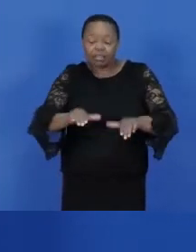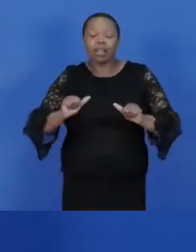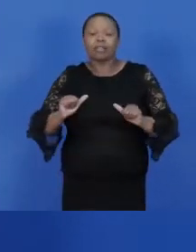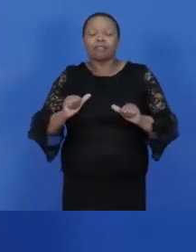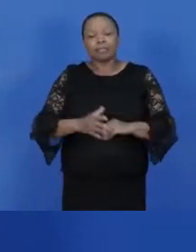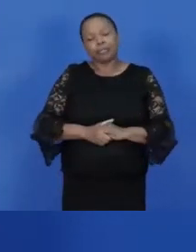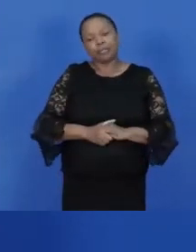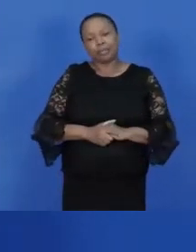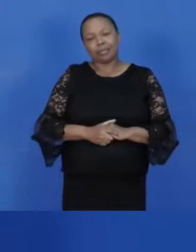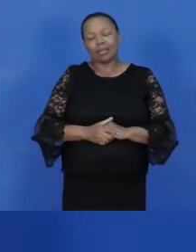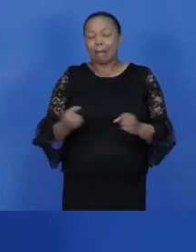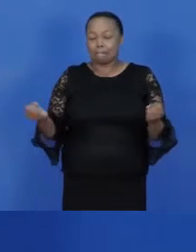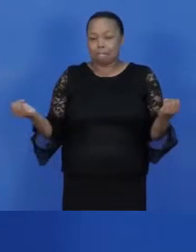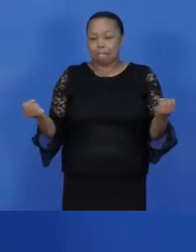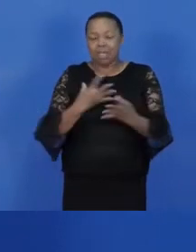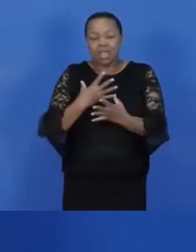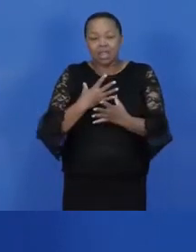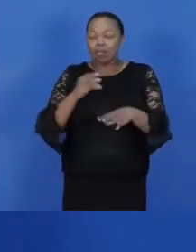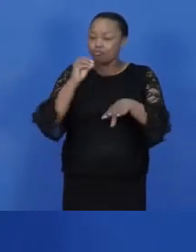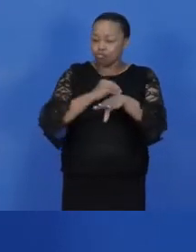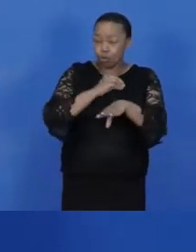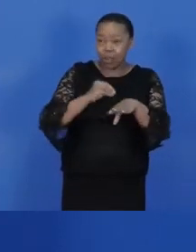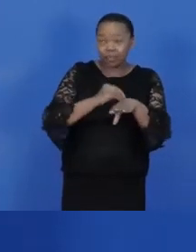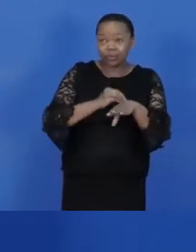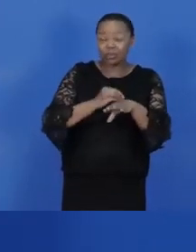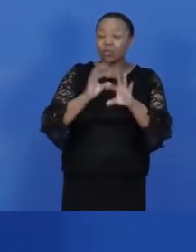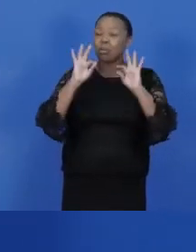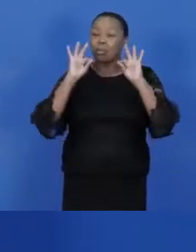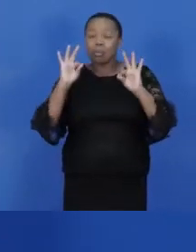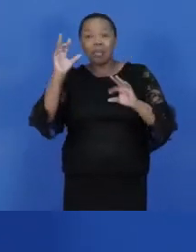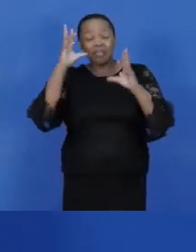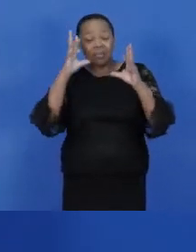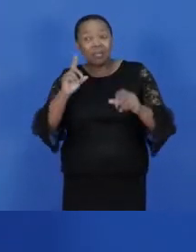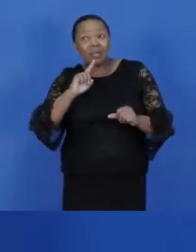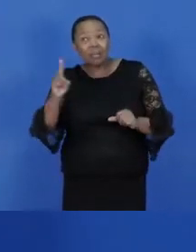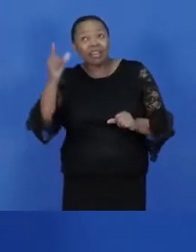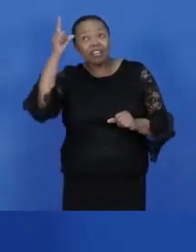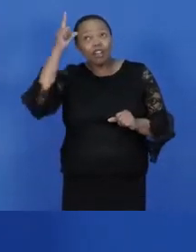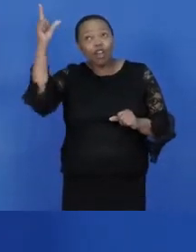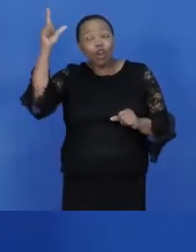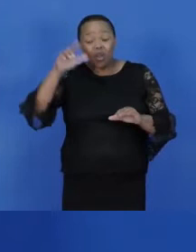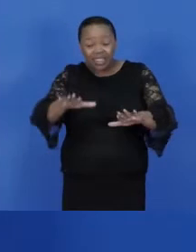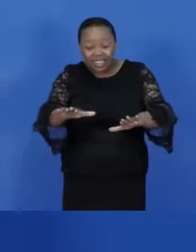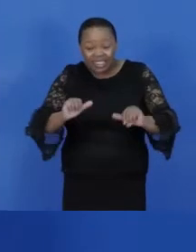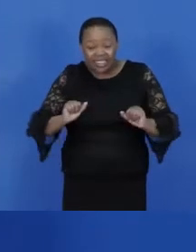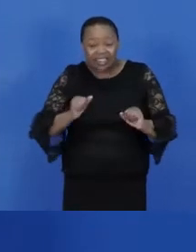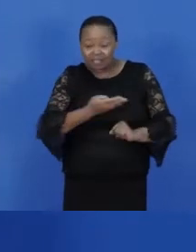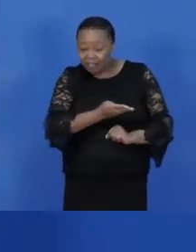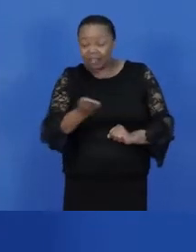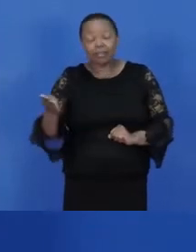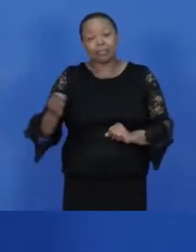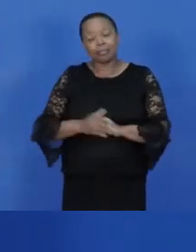all. Many are the afflictions of the righteous, but the Lord delivers him out of them all. The